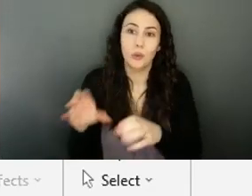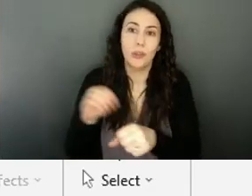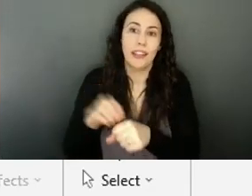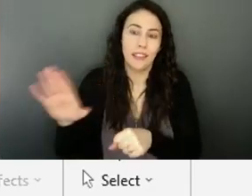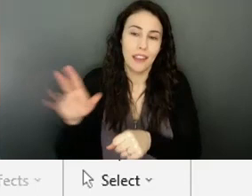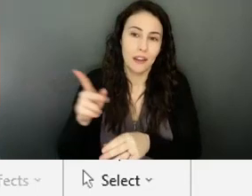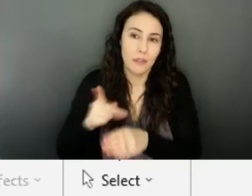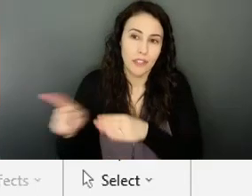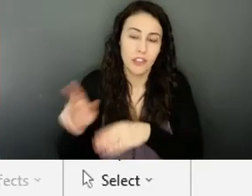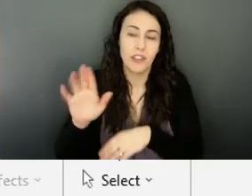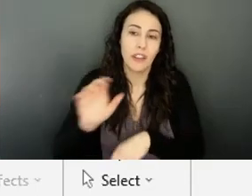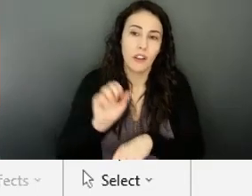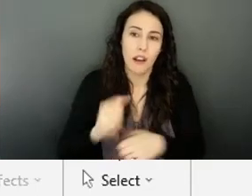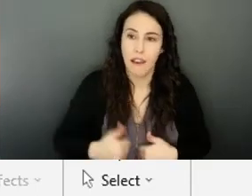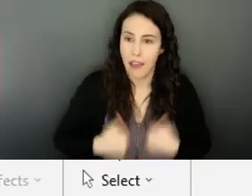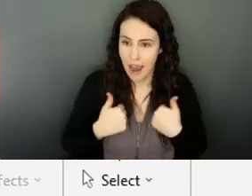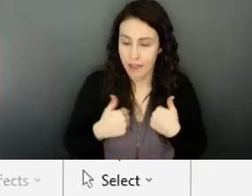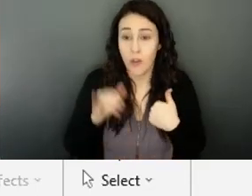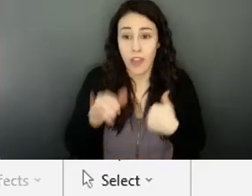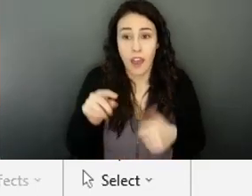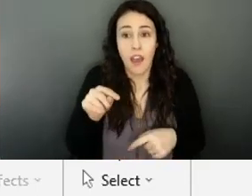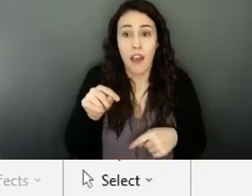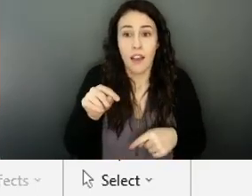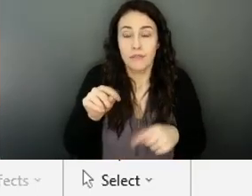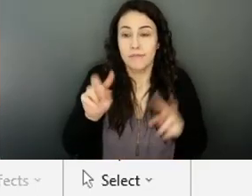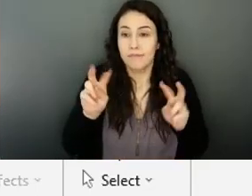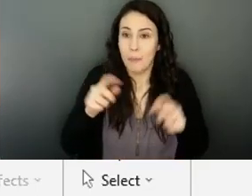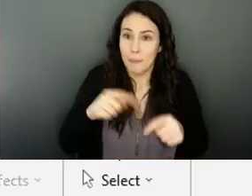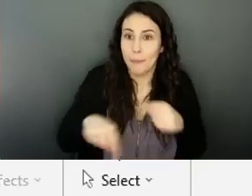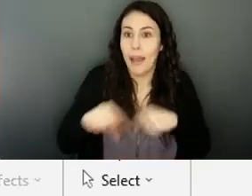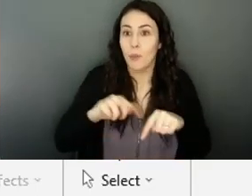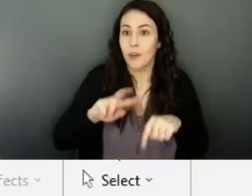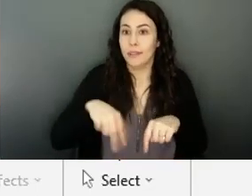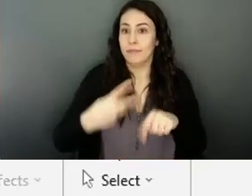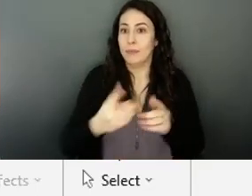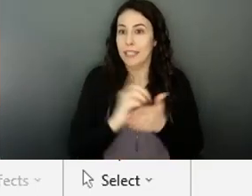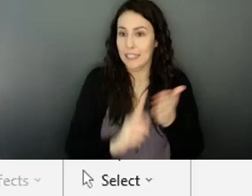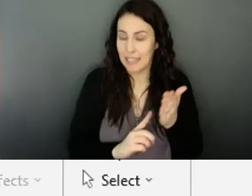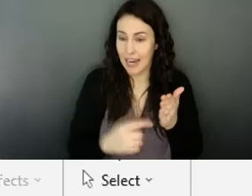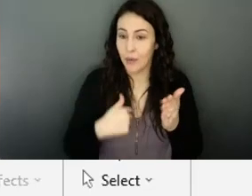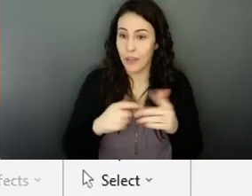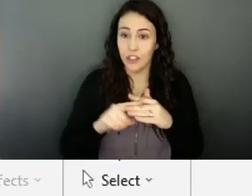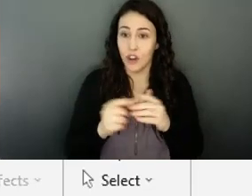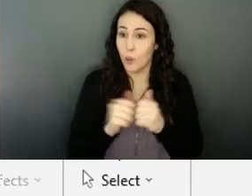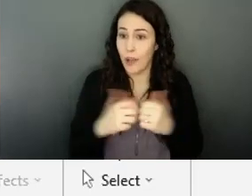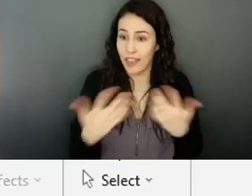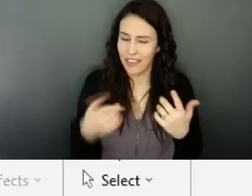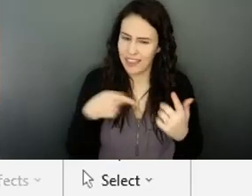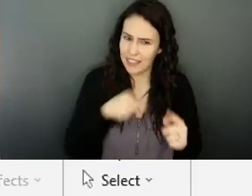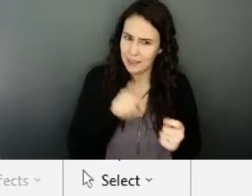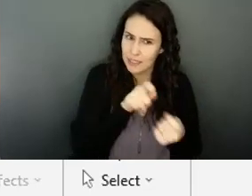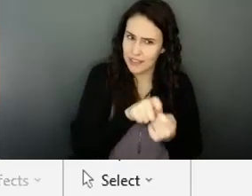did the backward design, we would start with, okay, in this particular field, what is it that they're going